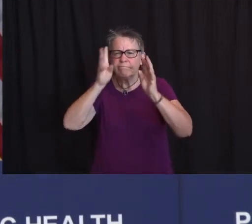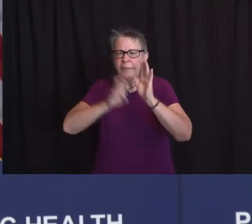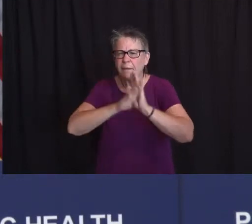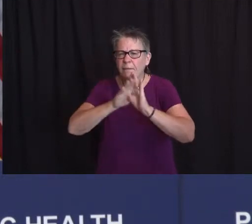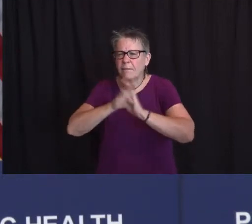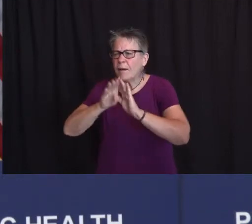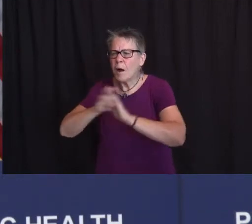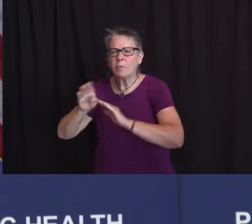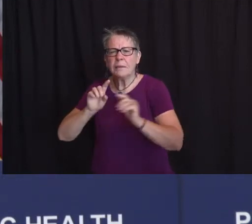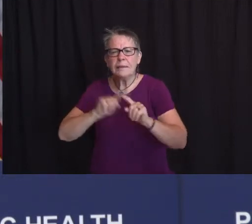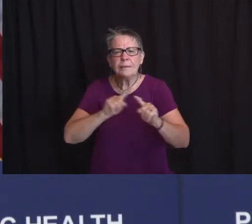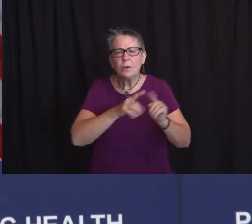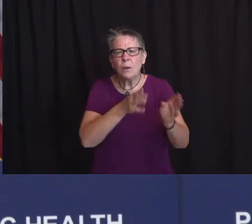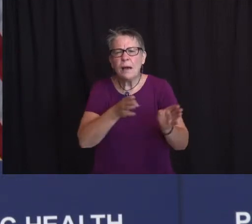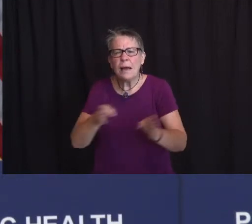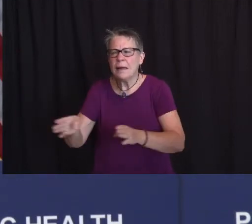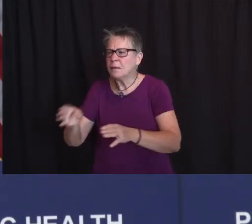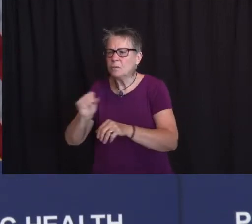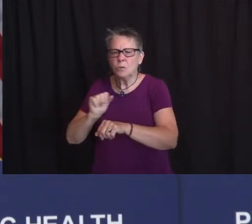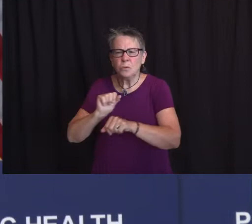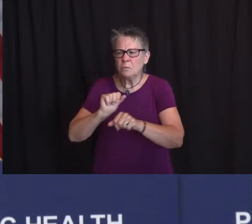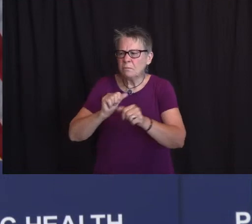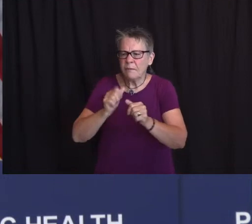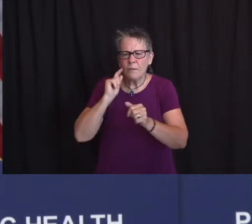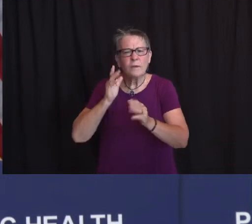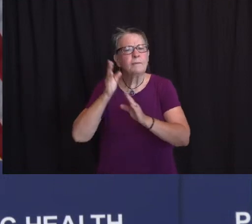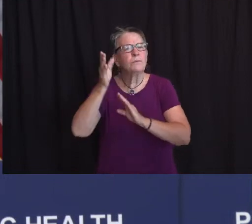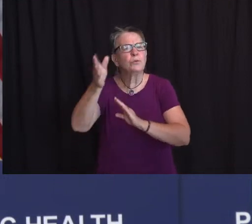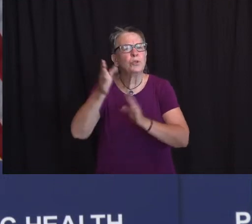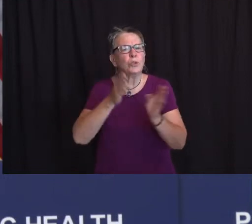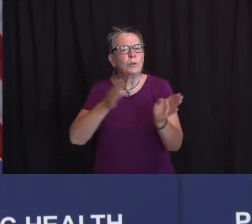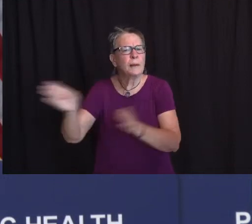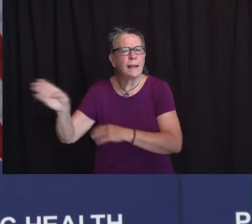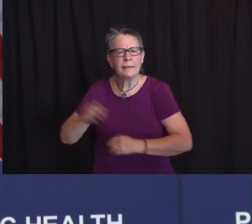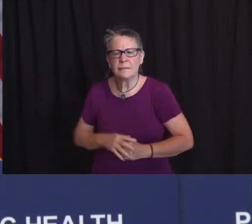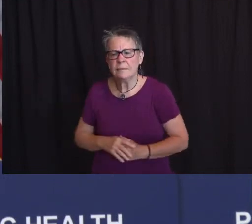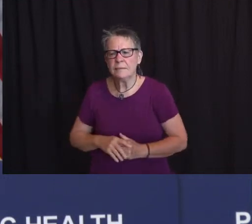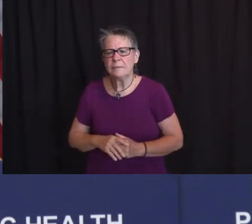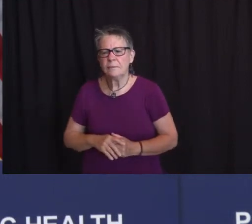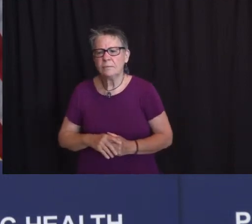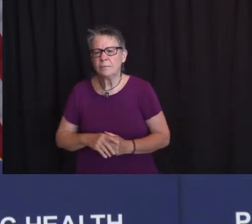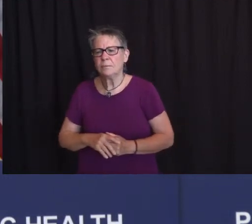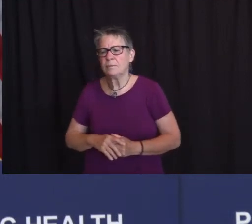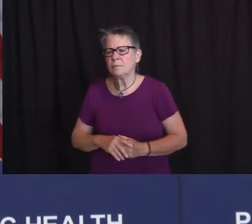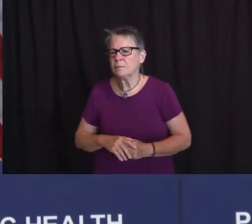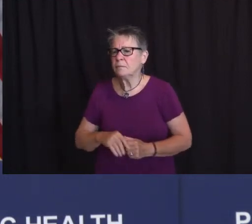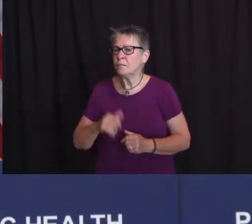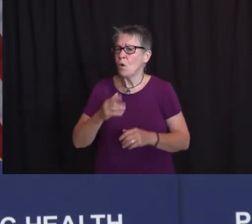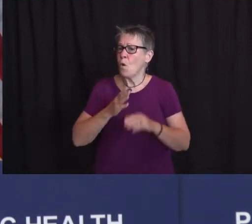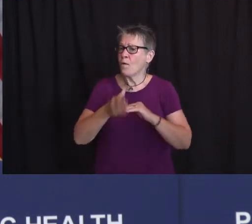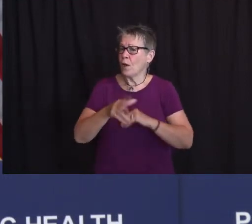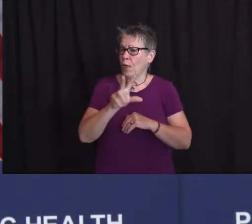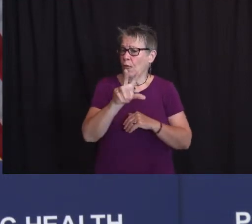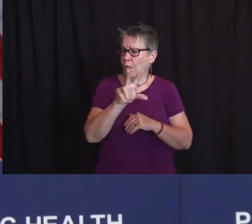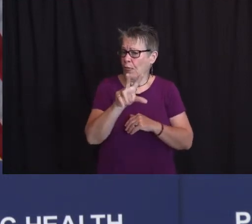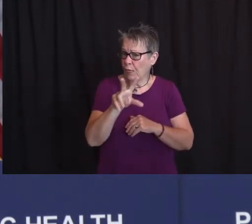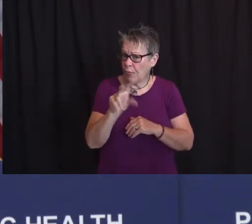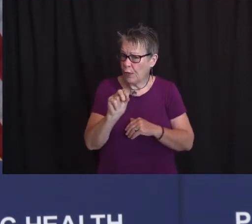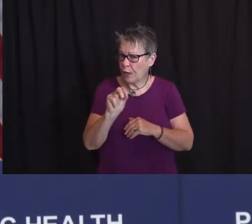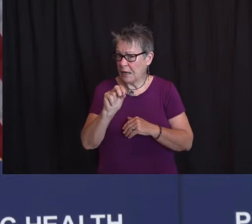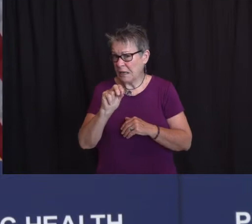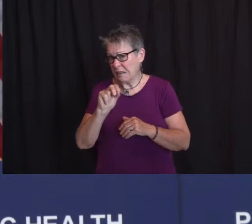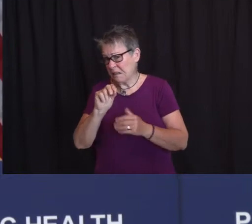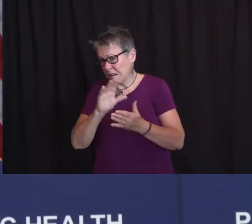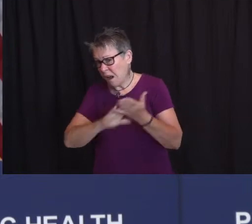across the state will receive funding. Given that barriers to student success are often multifaceted, interconnected, and require